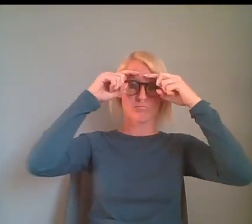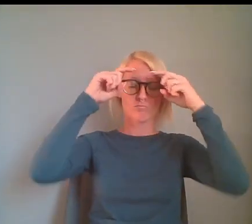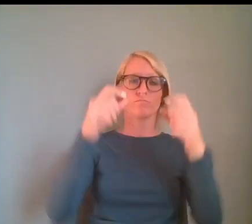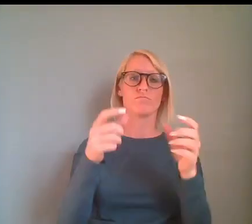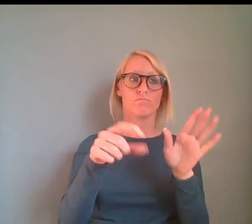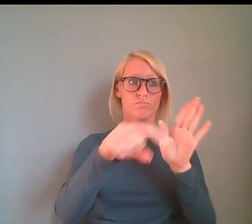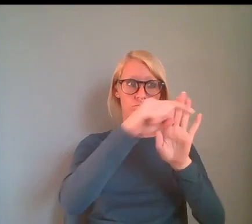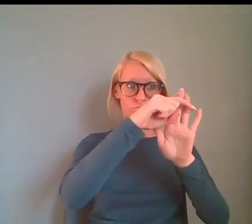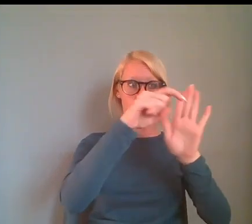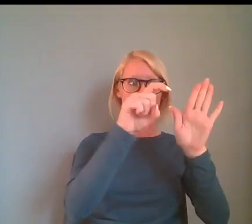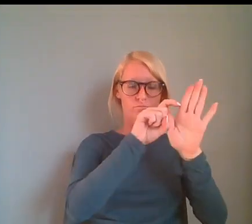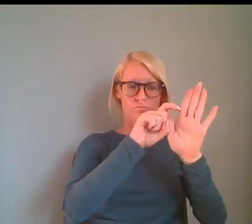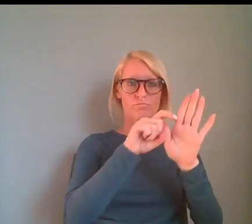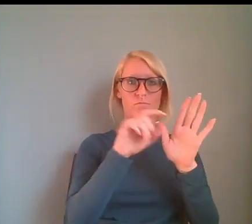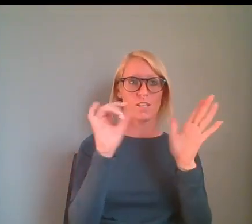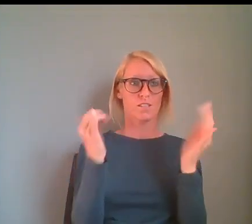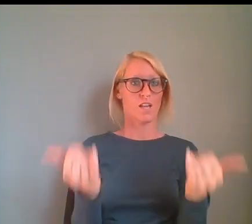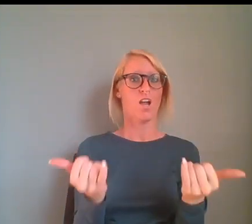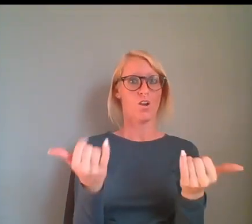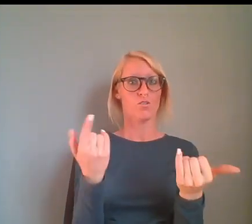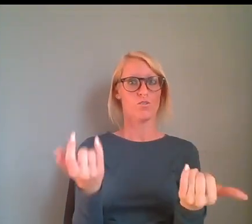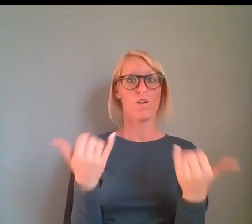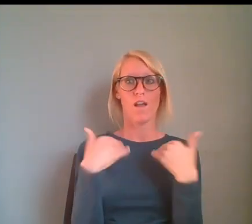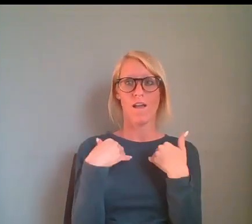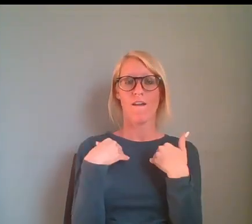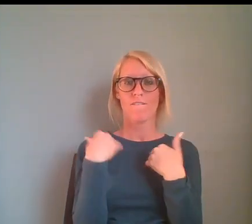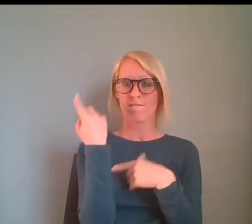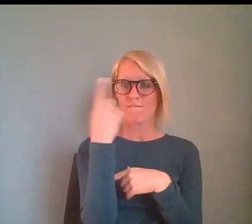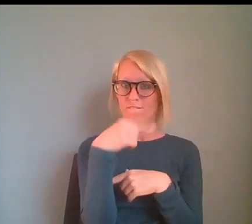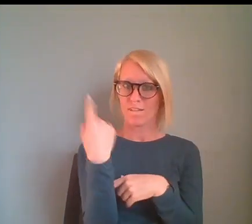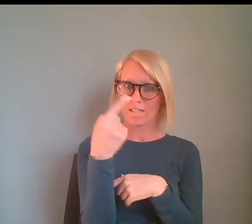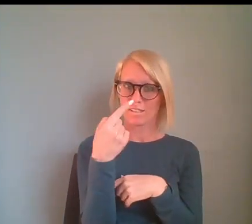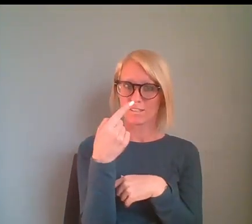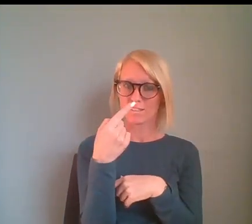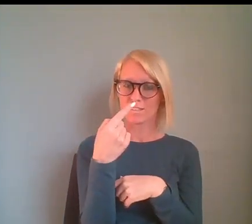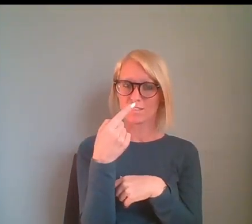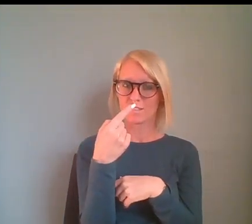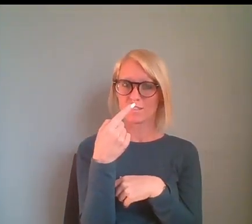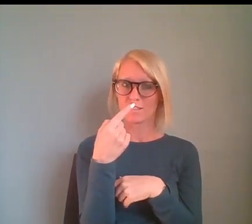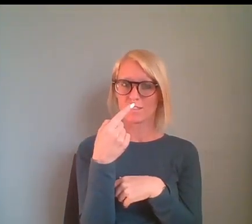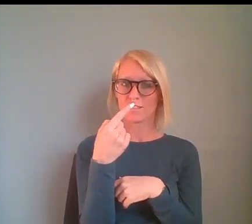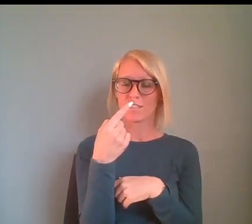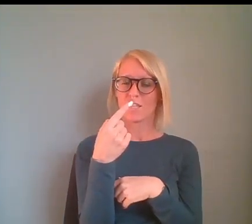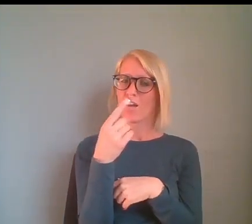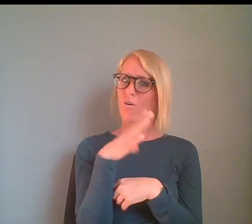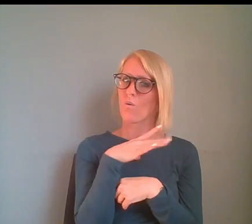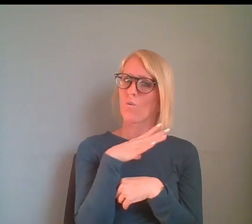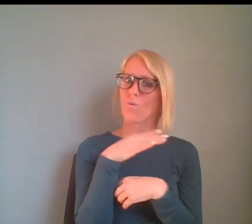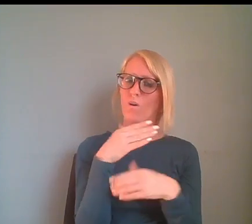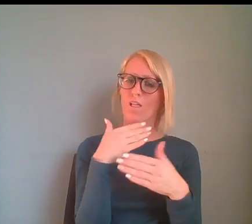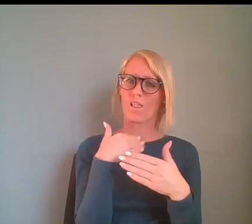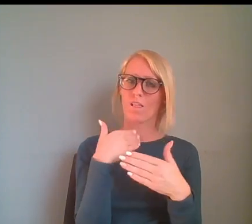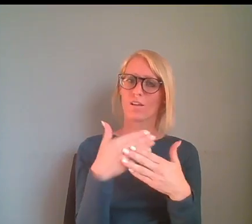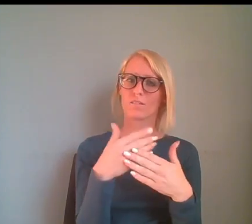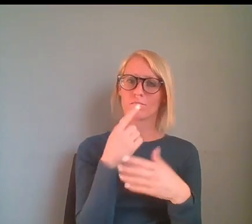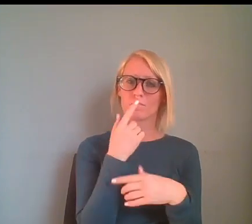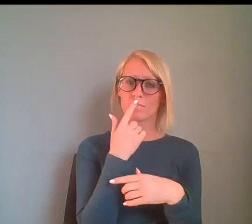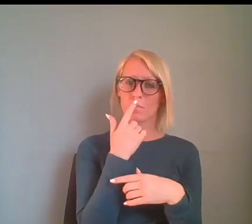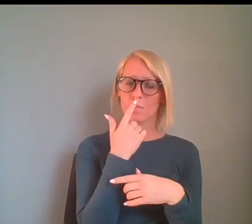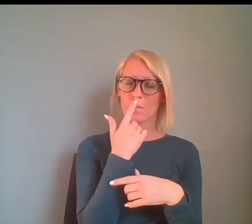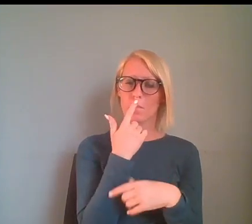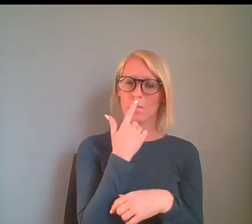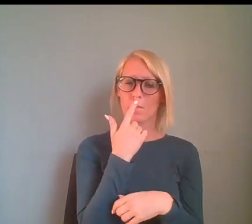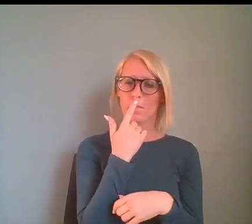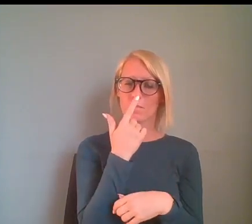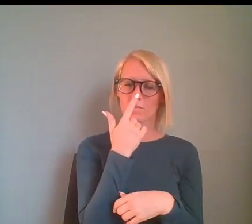And then you've got your face. And you've also got this really neat thing between your mouth and your nose, which is that groove. And you can put